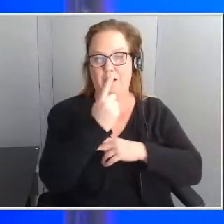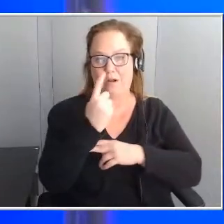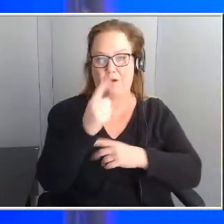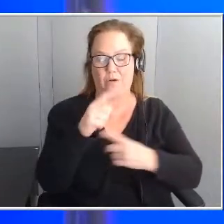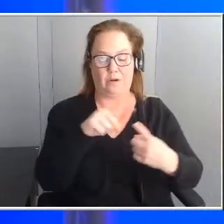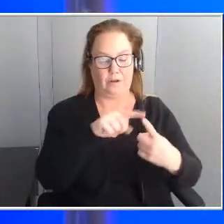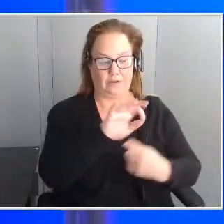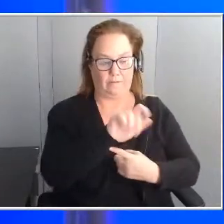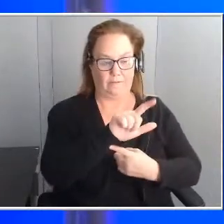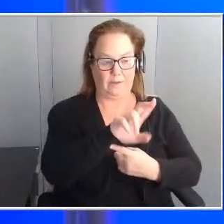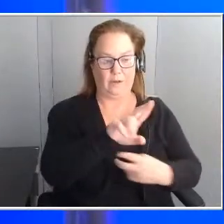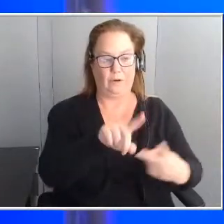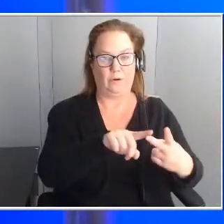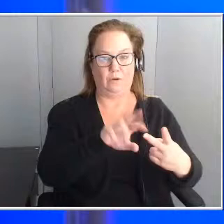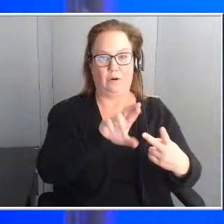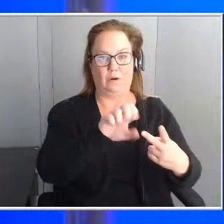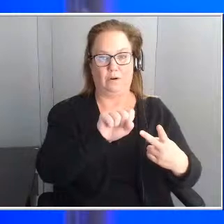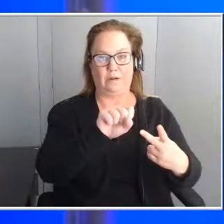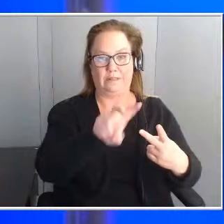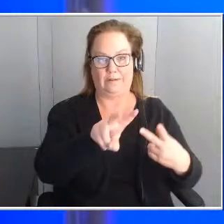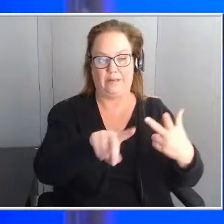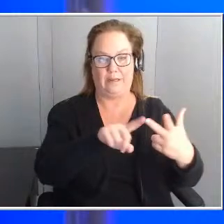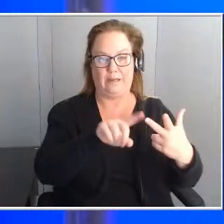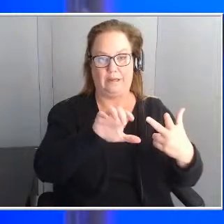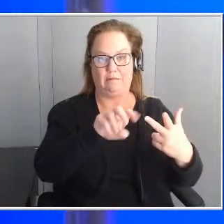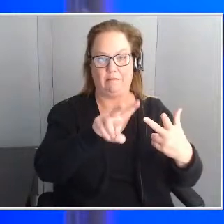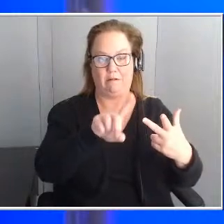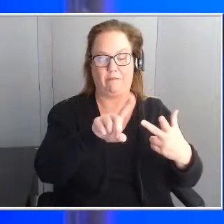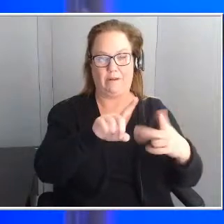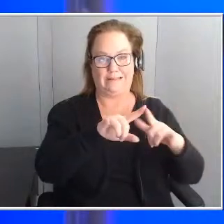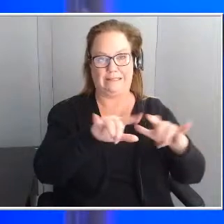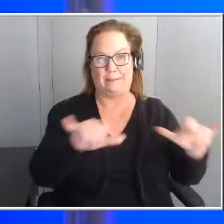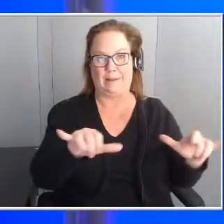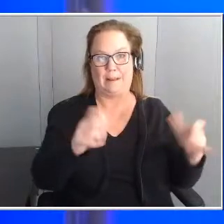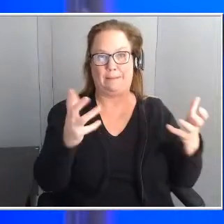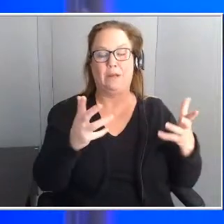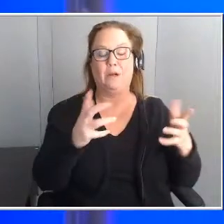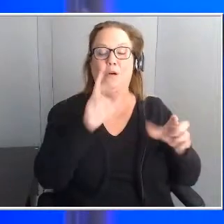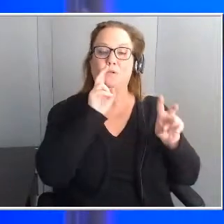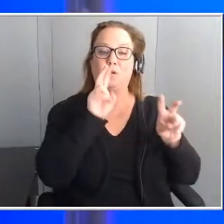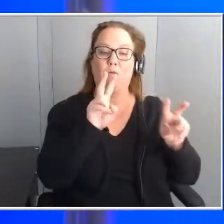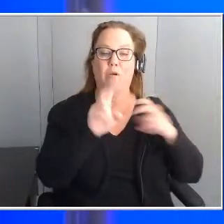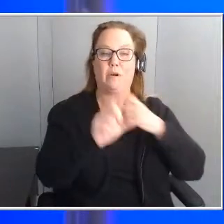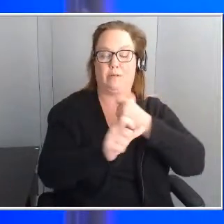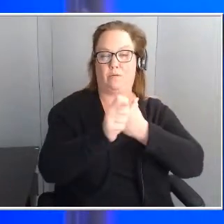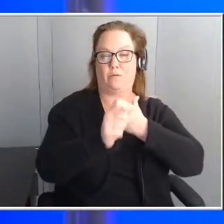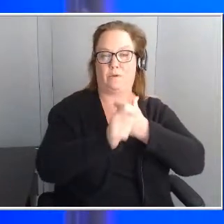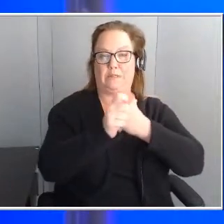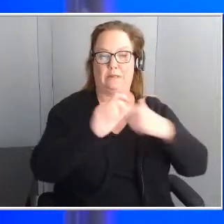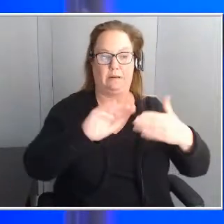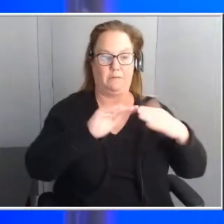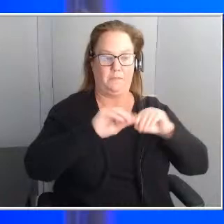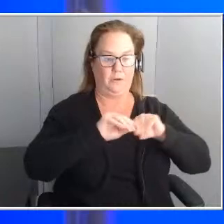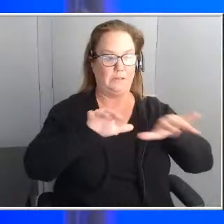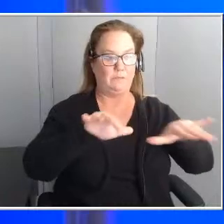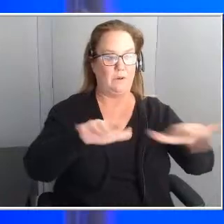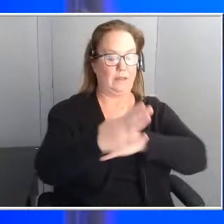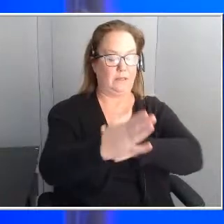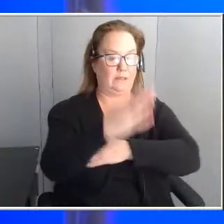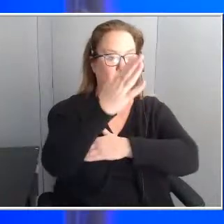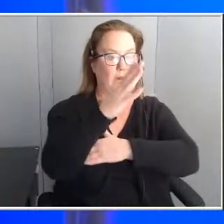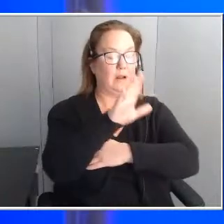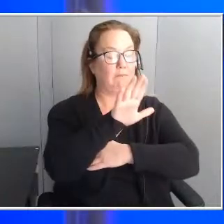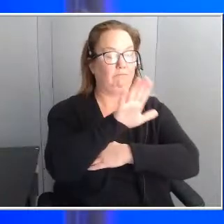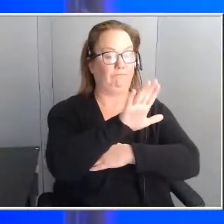flu, RSV, and COVID are all here at once. So we want to give you a look at the risk of community spread this morning, how to keep you and your loved